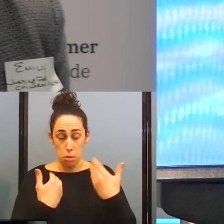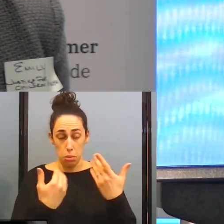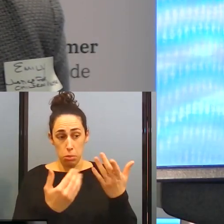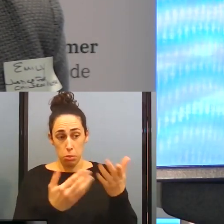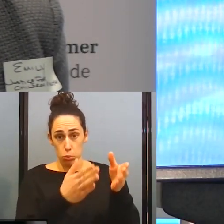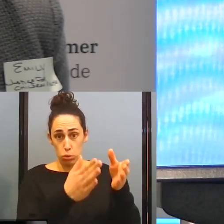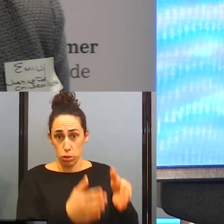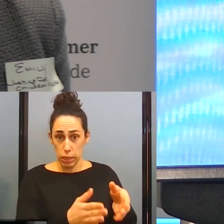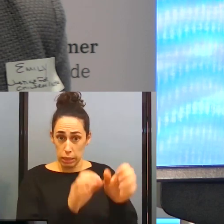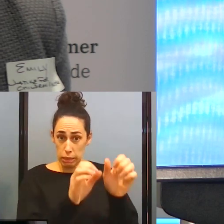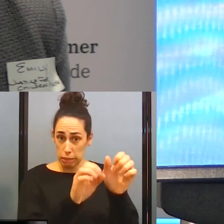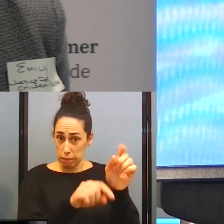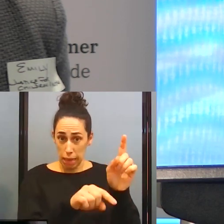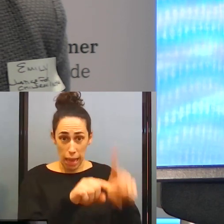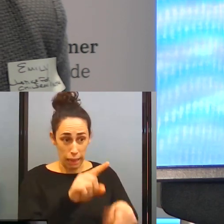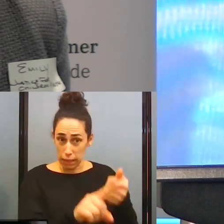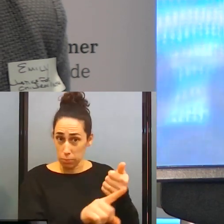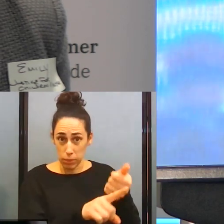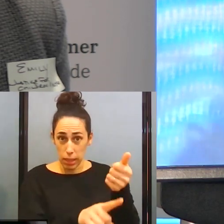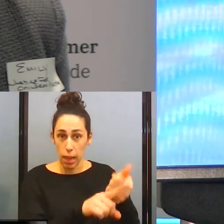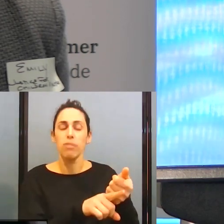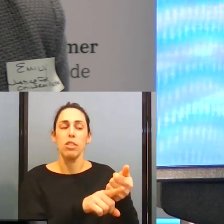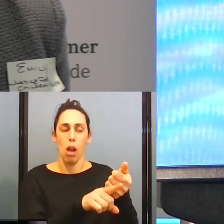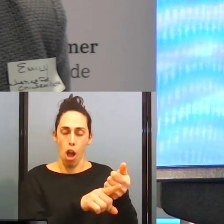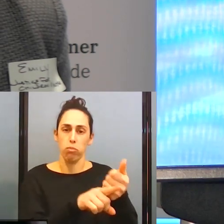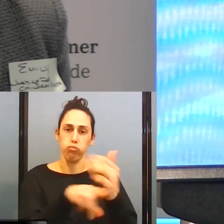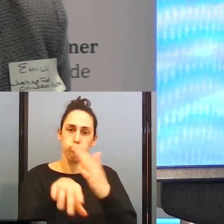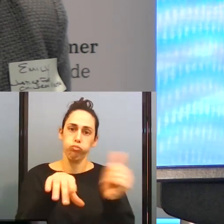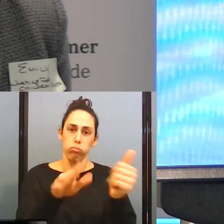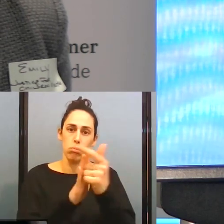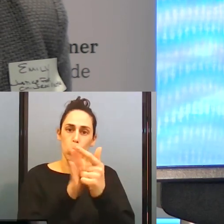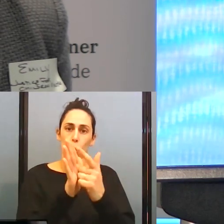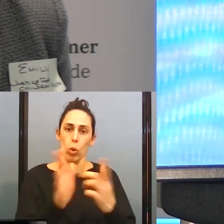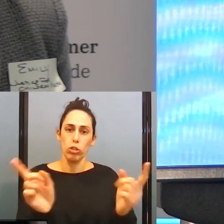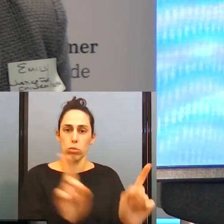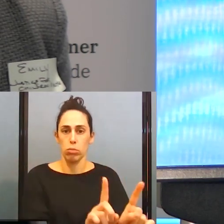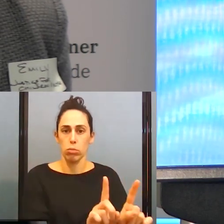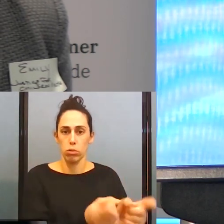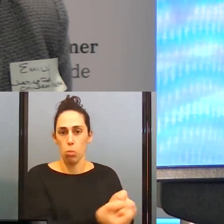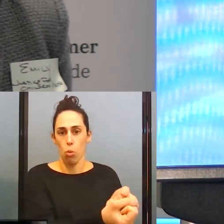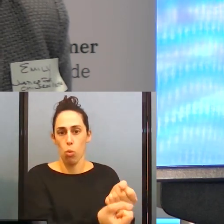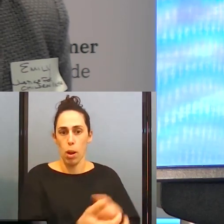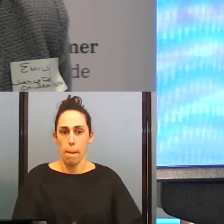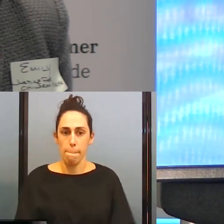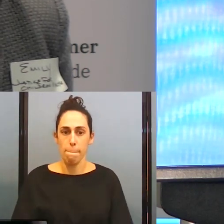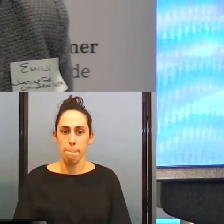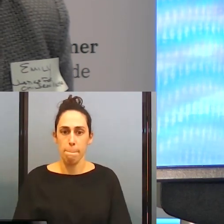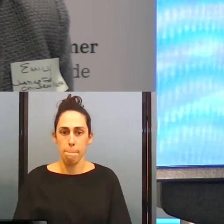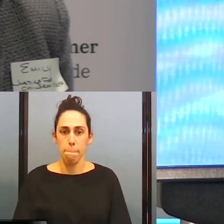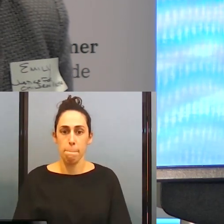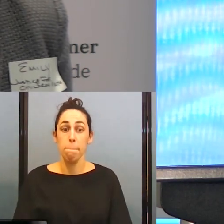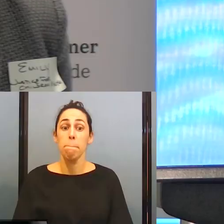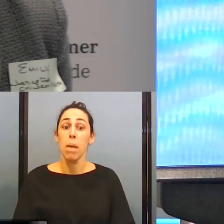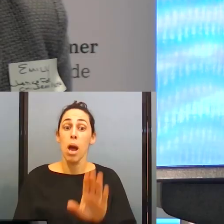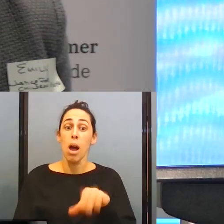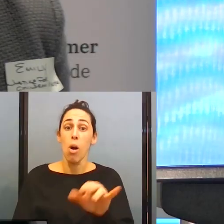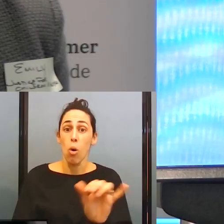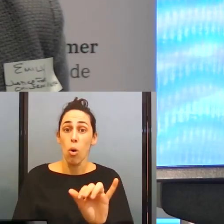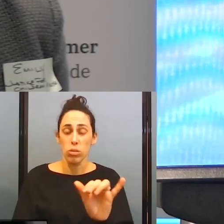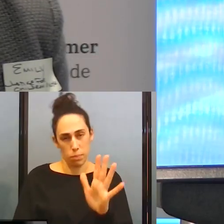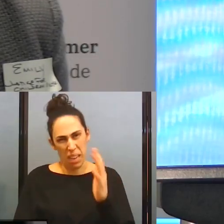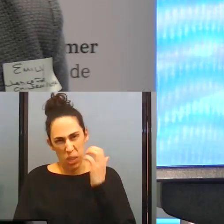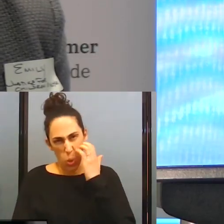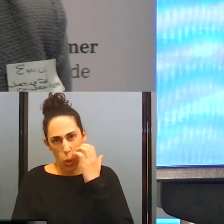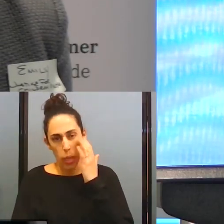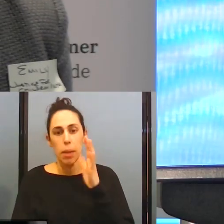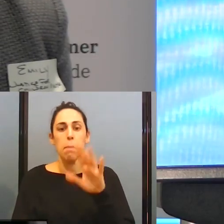super annoying about this is as soon as you turn 16 in Canada and you're a citizen and you're applying for your passport,